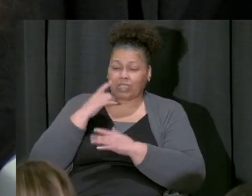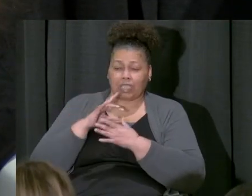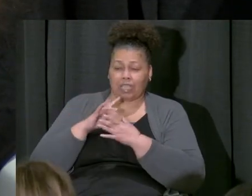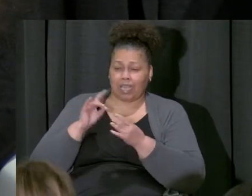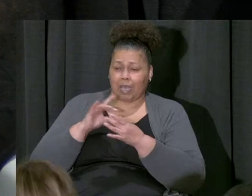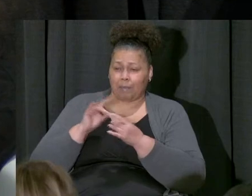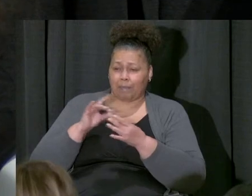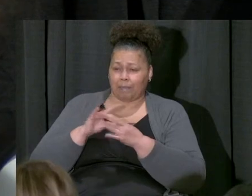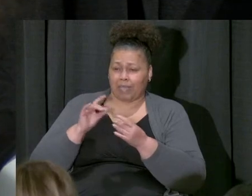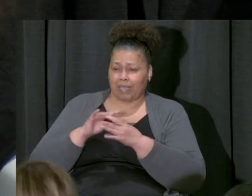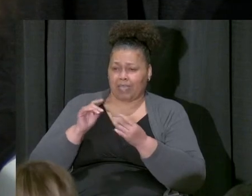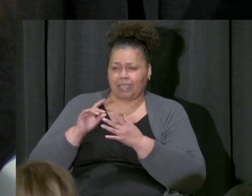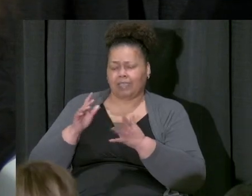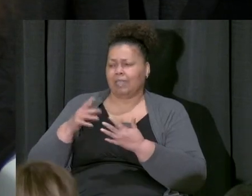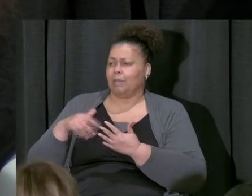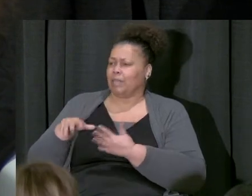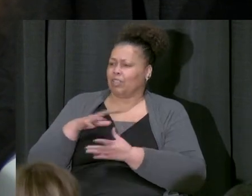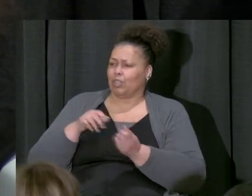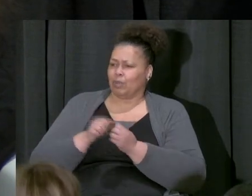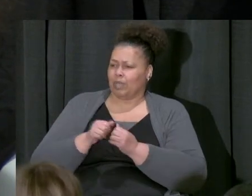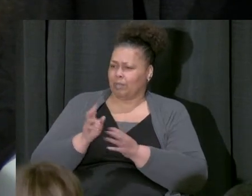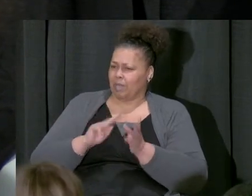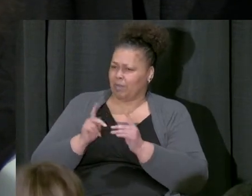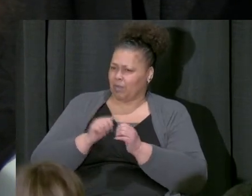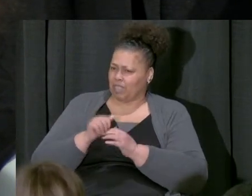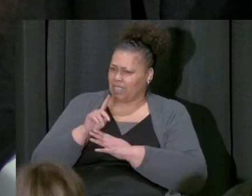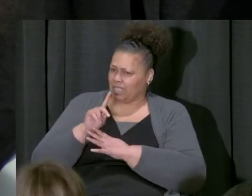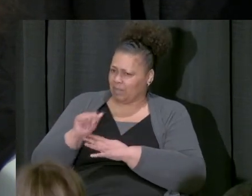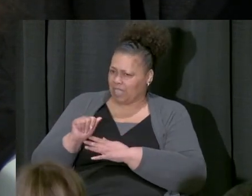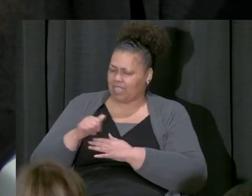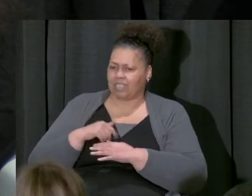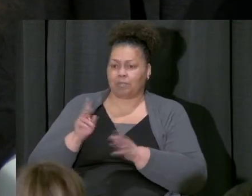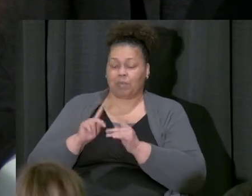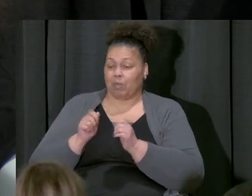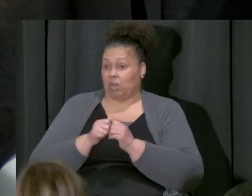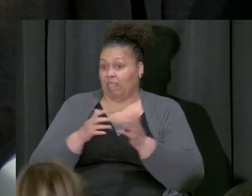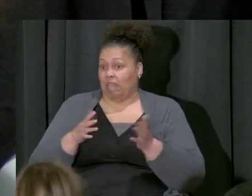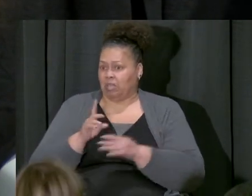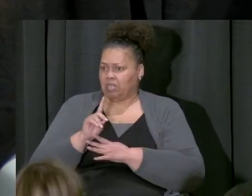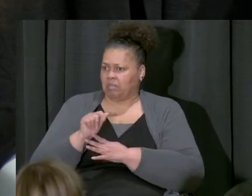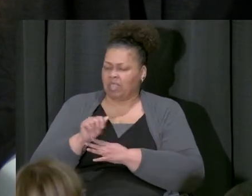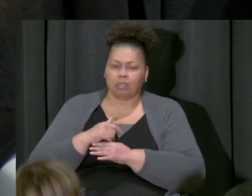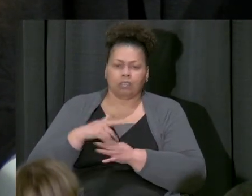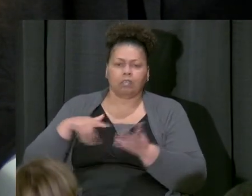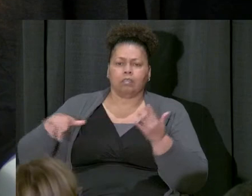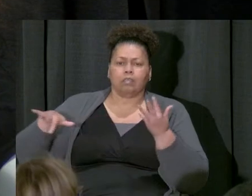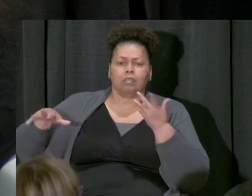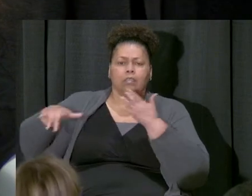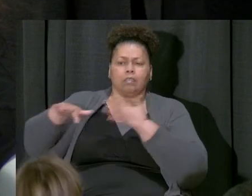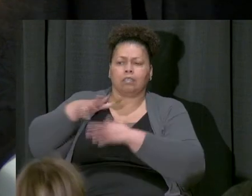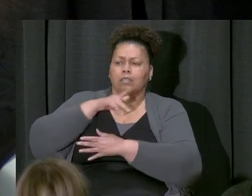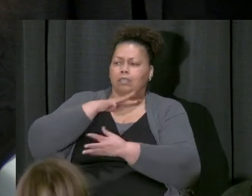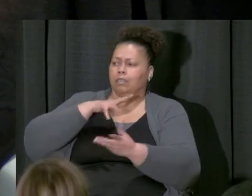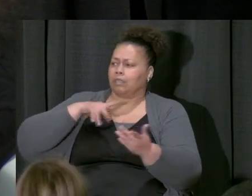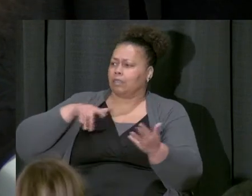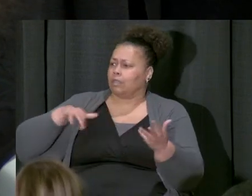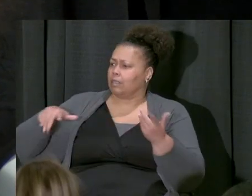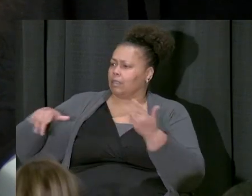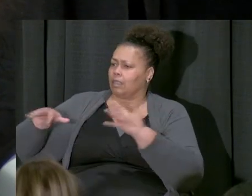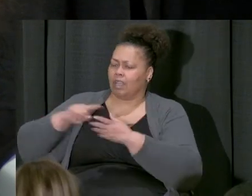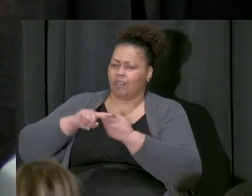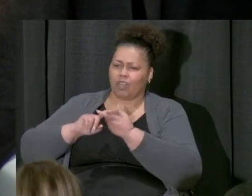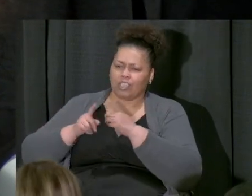of people with disabilities and people without disabilities, it's incredible to see the friendships,